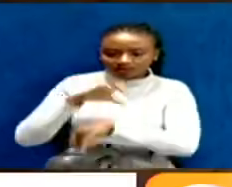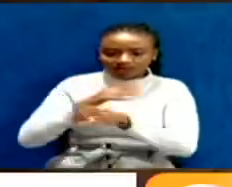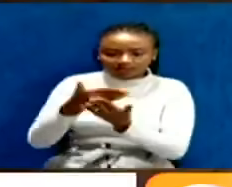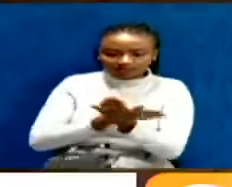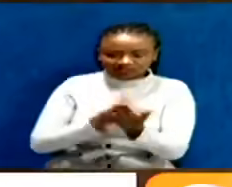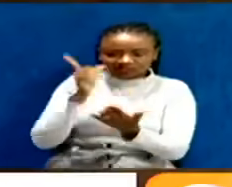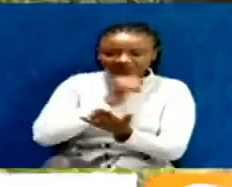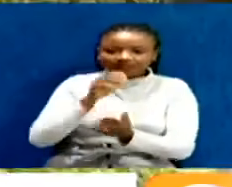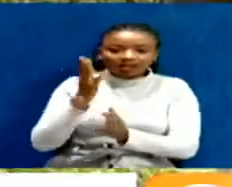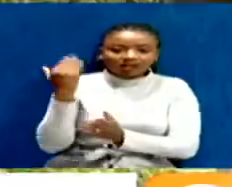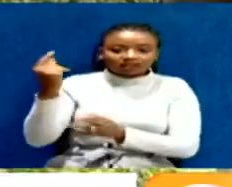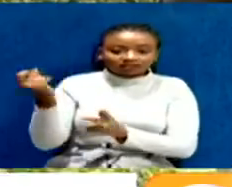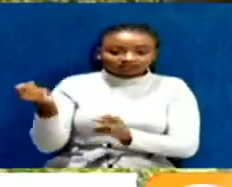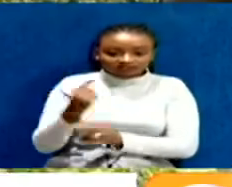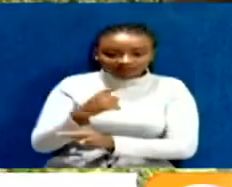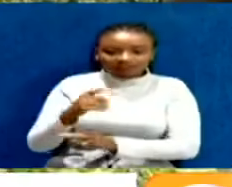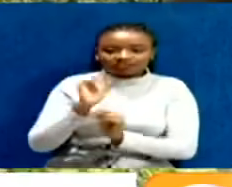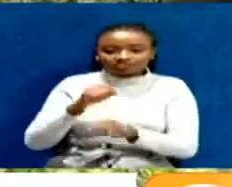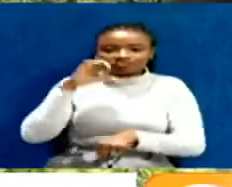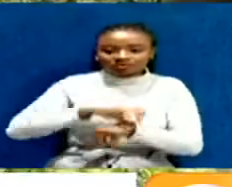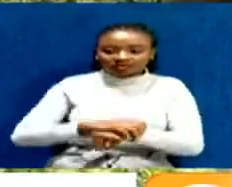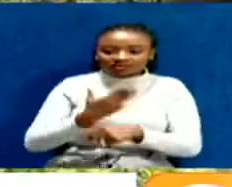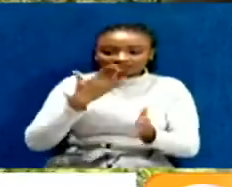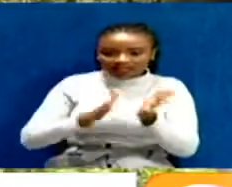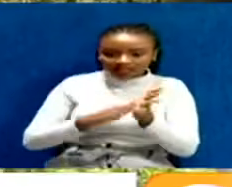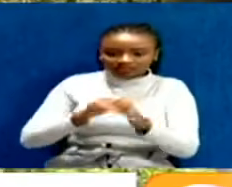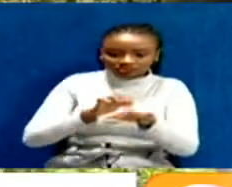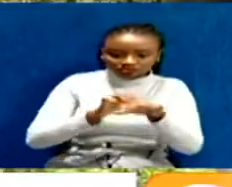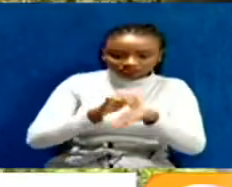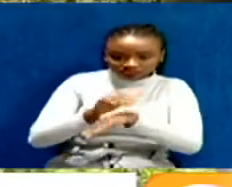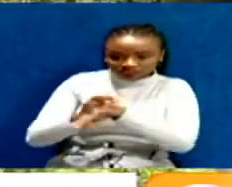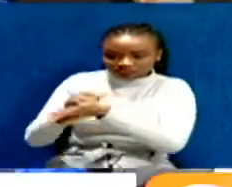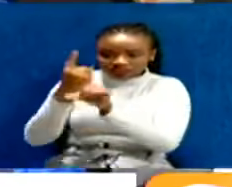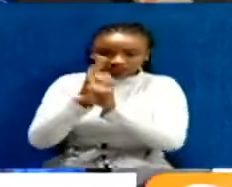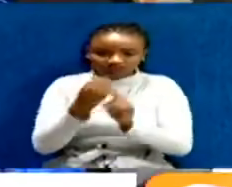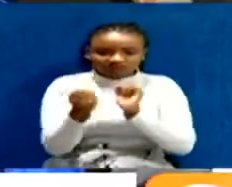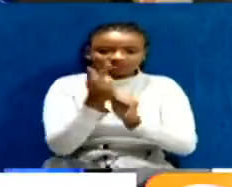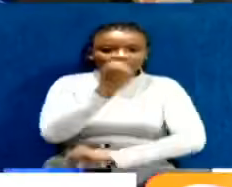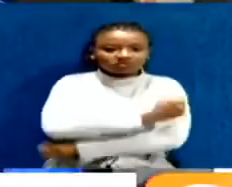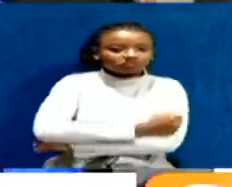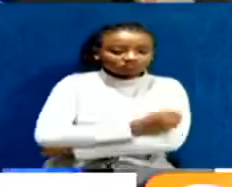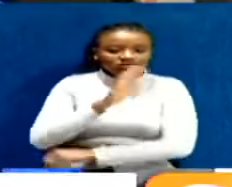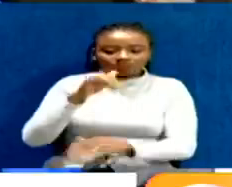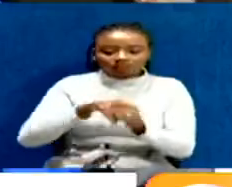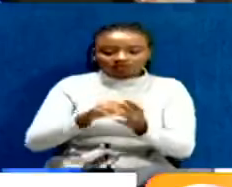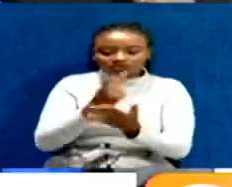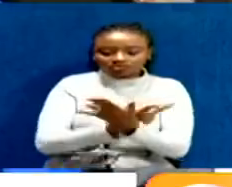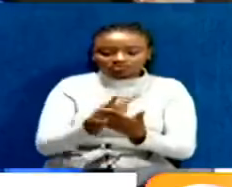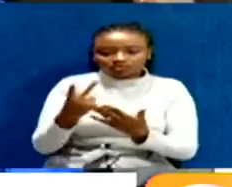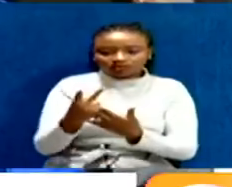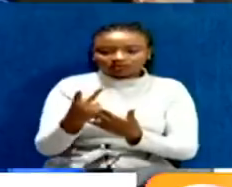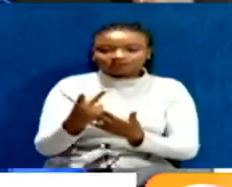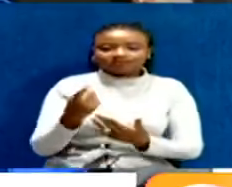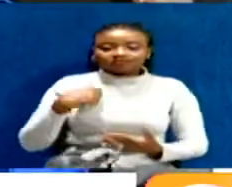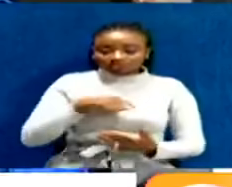results released last month will receive their secondary school admission letters in the next 2 weeks. We have ensured that there's